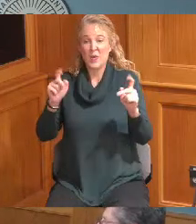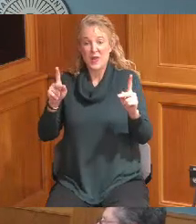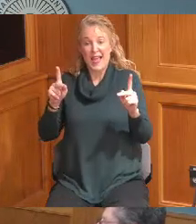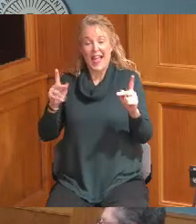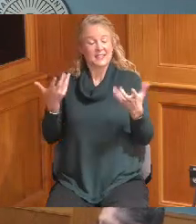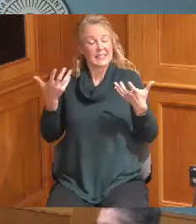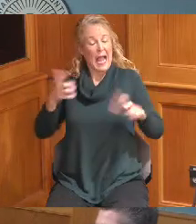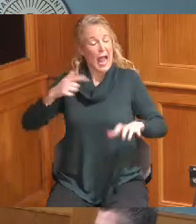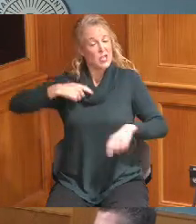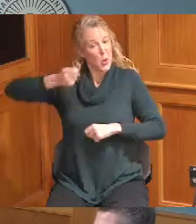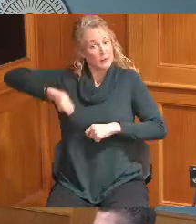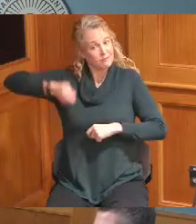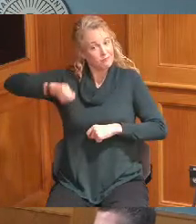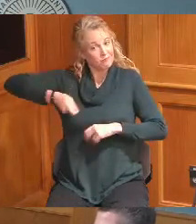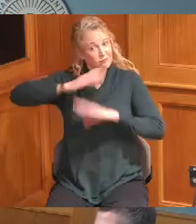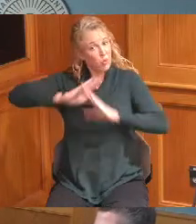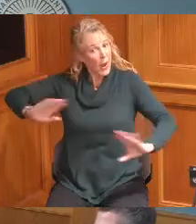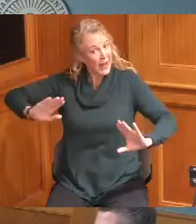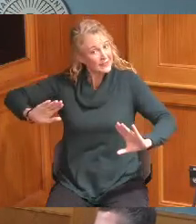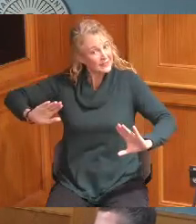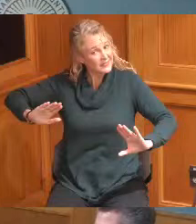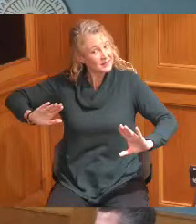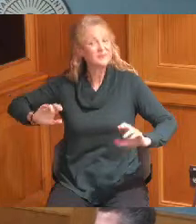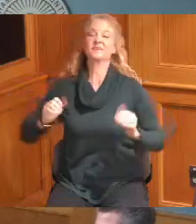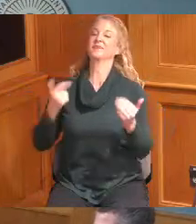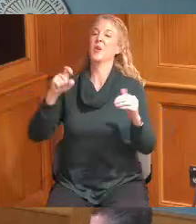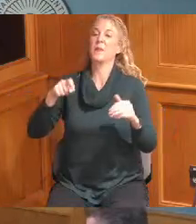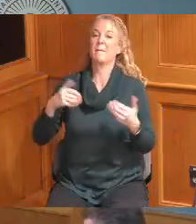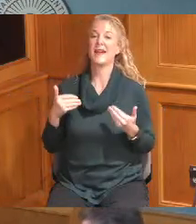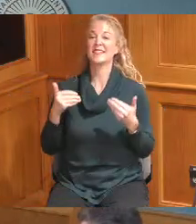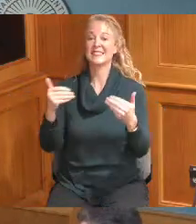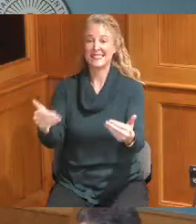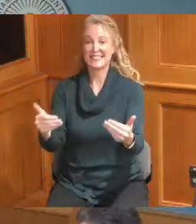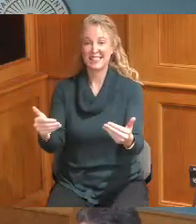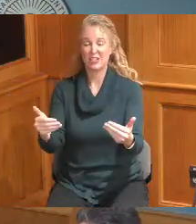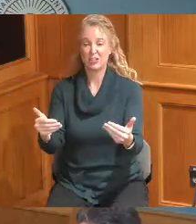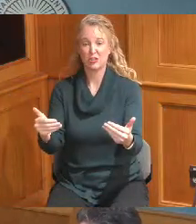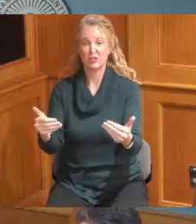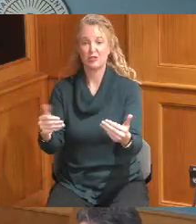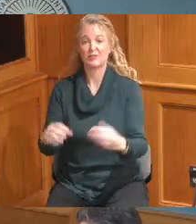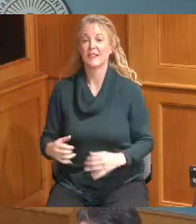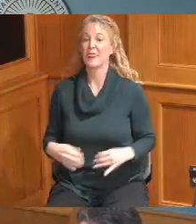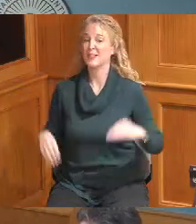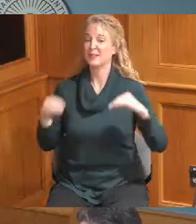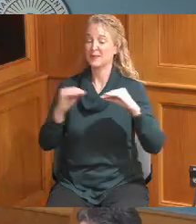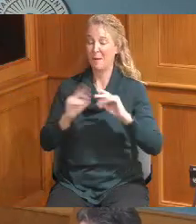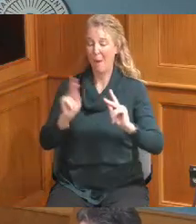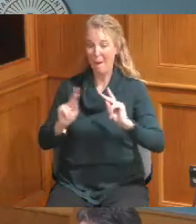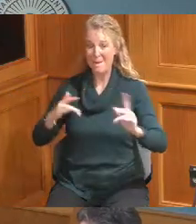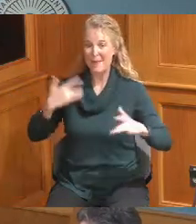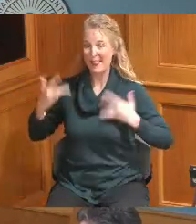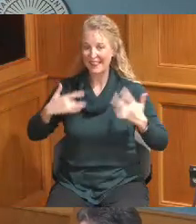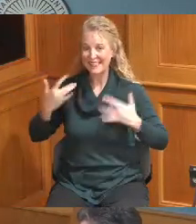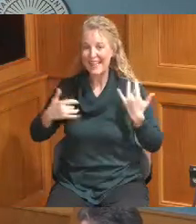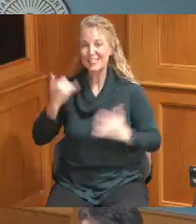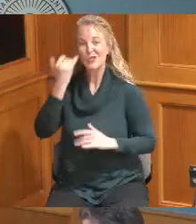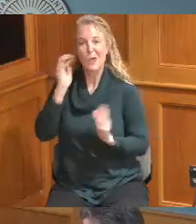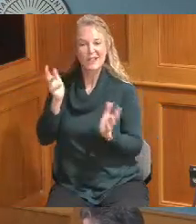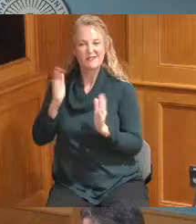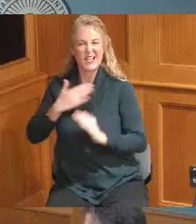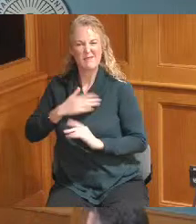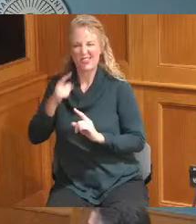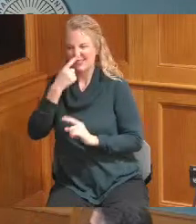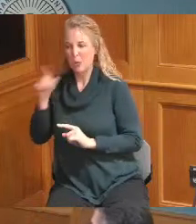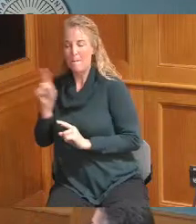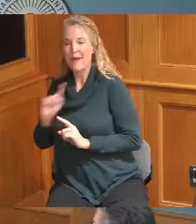Don't make me use my gavel now. We're going to continue on. We've got some other awardees that we're very excited about. So I'm going to do